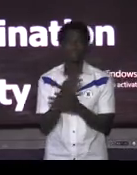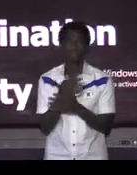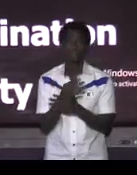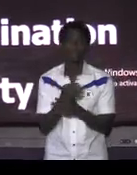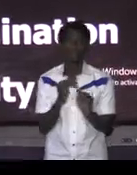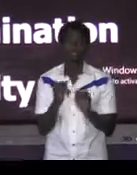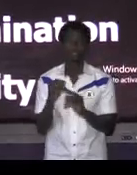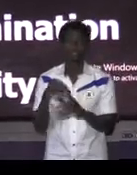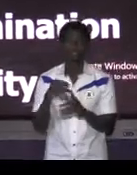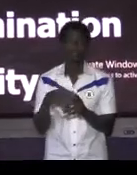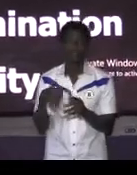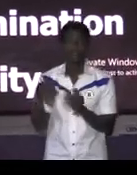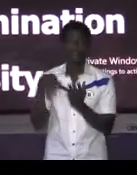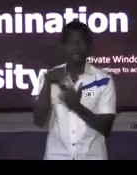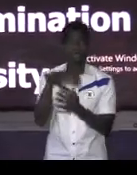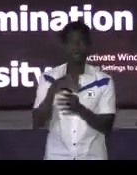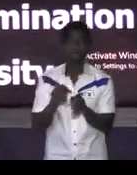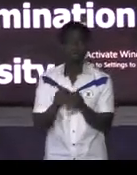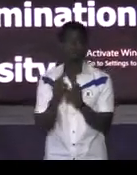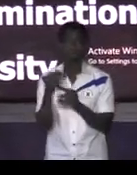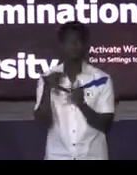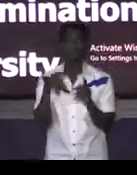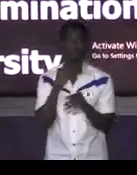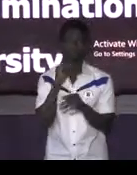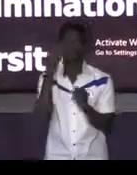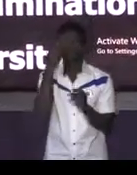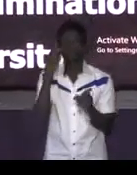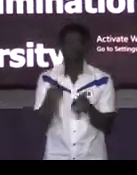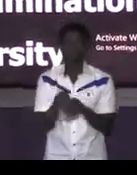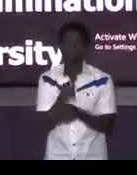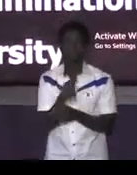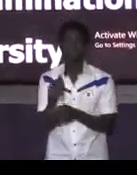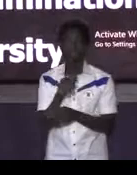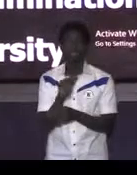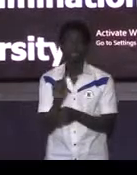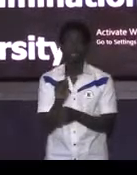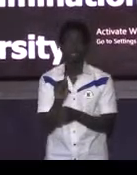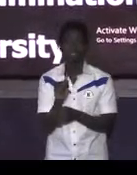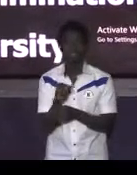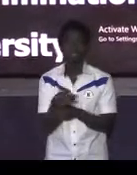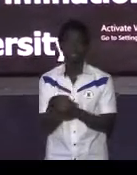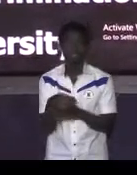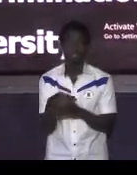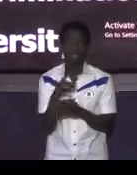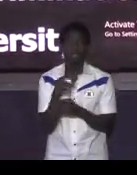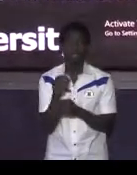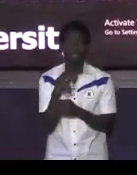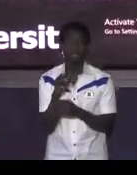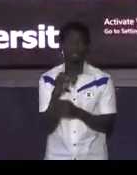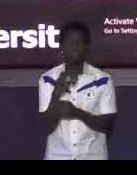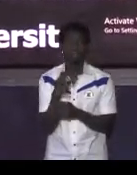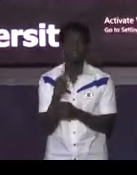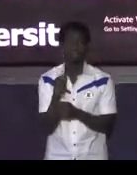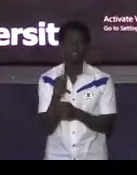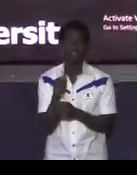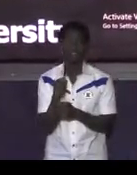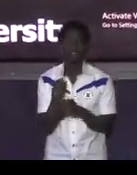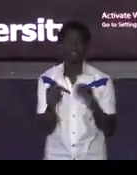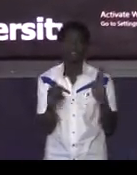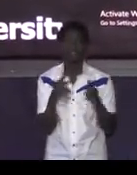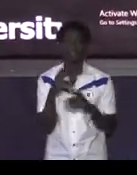individuals or among groups of people is known as dash. A. Conflict. B.